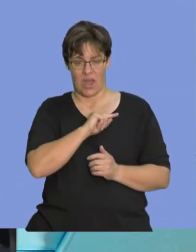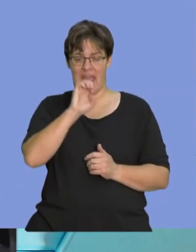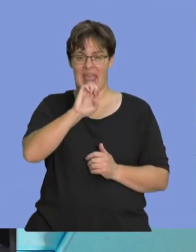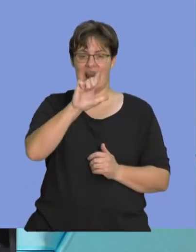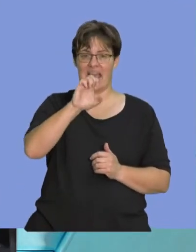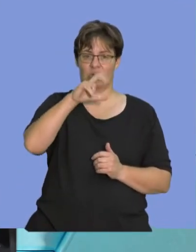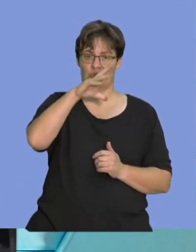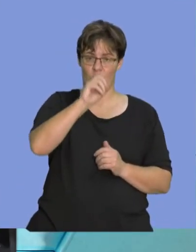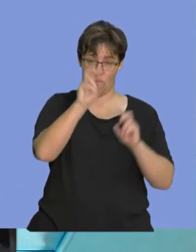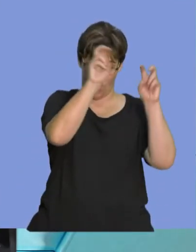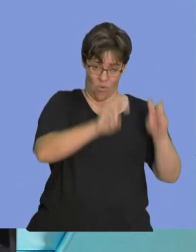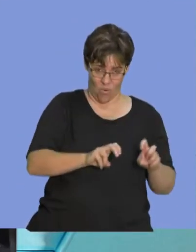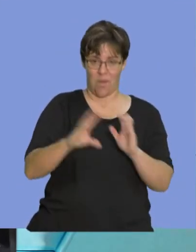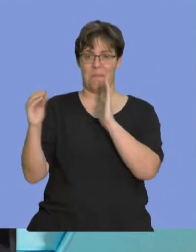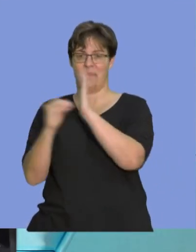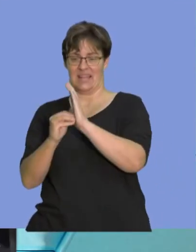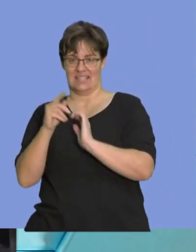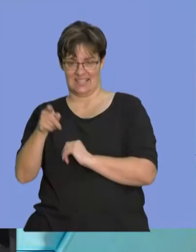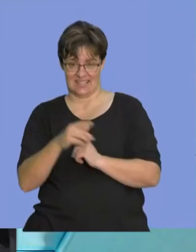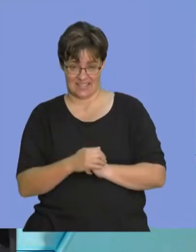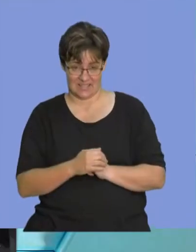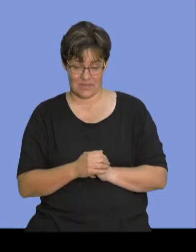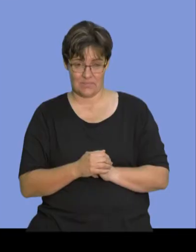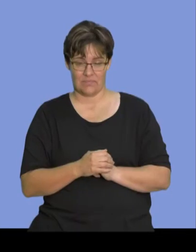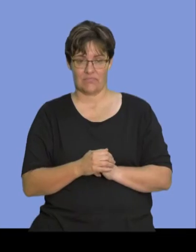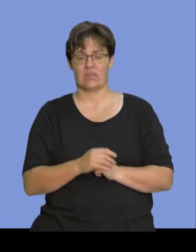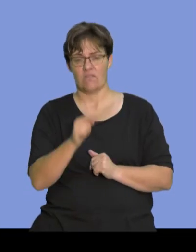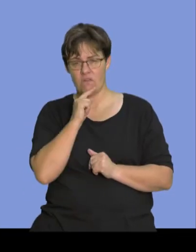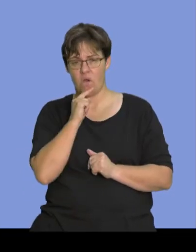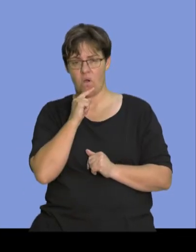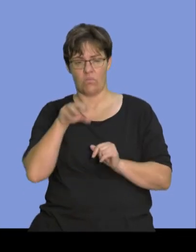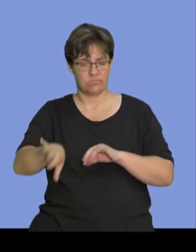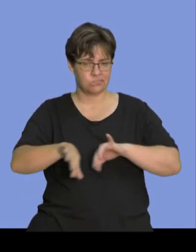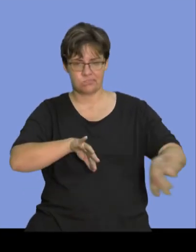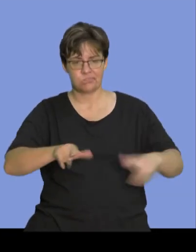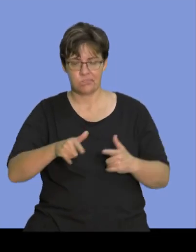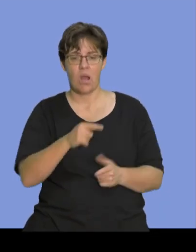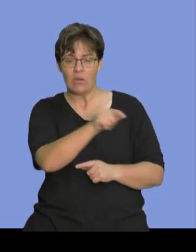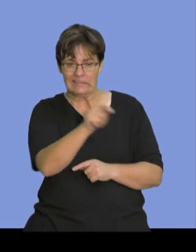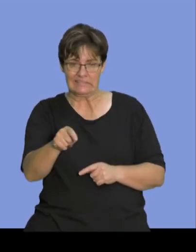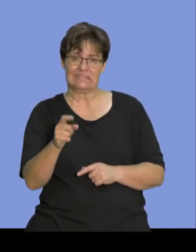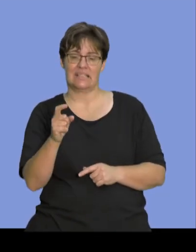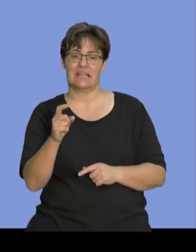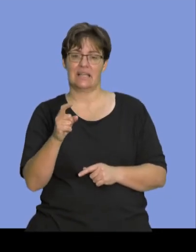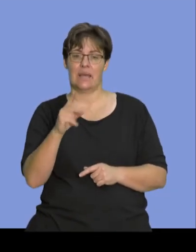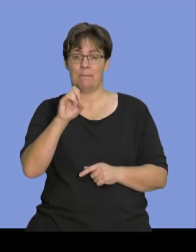as an electromagnet. So in scrapyards, we use for sorting metals. Okay.